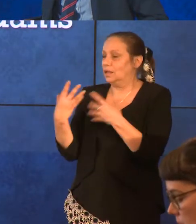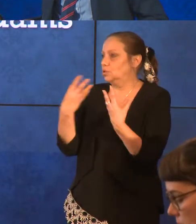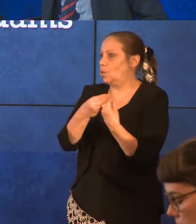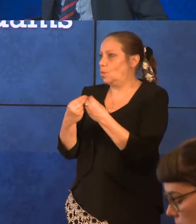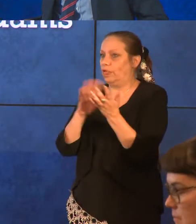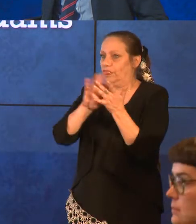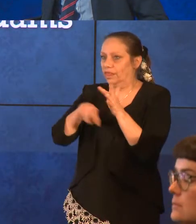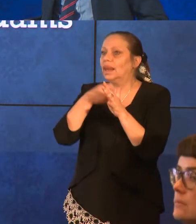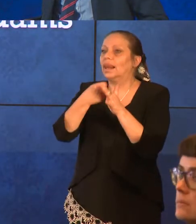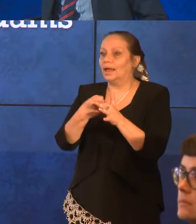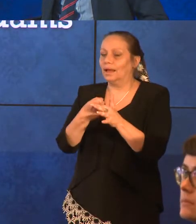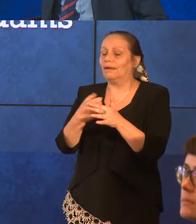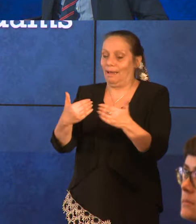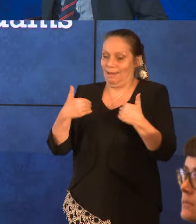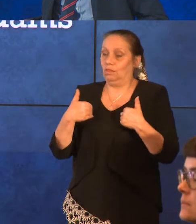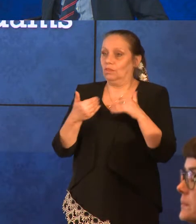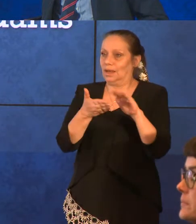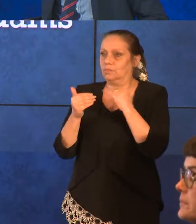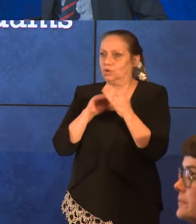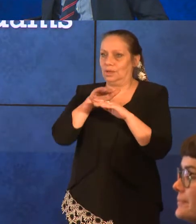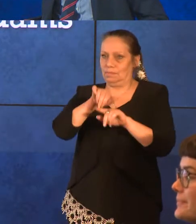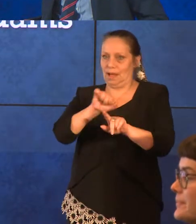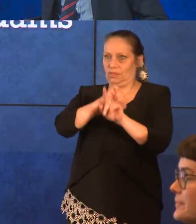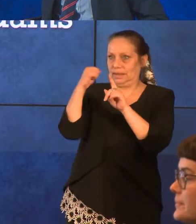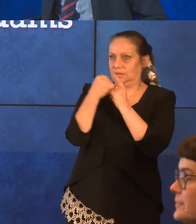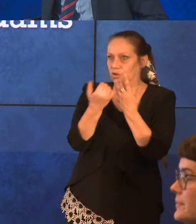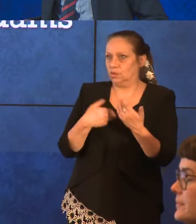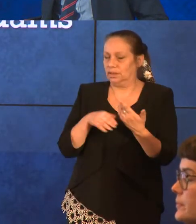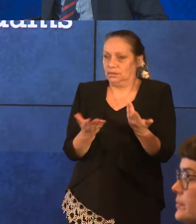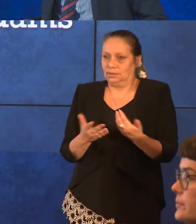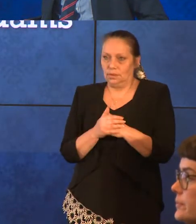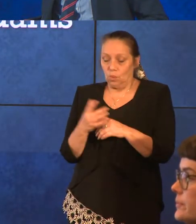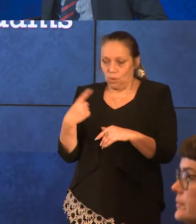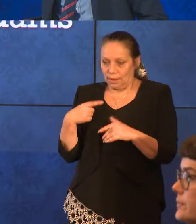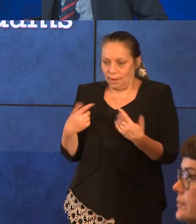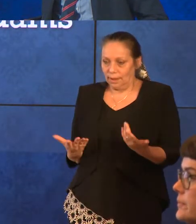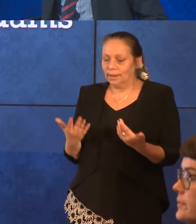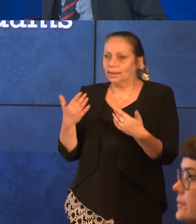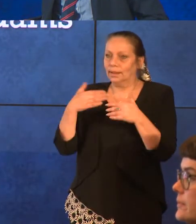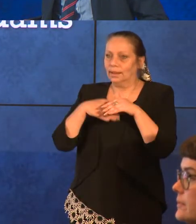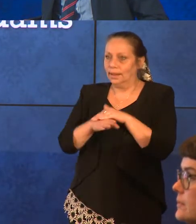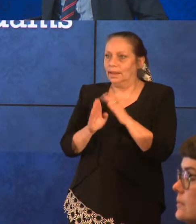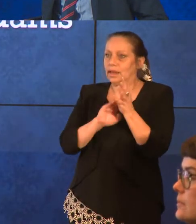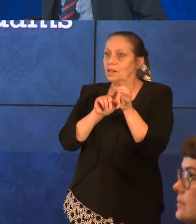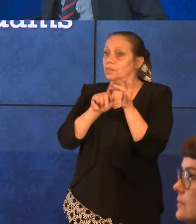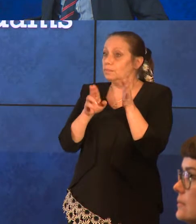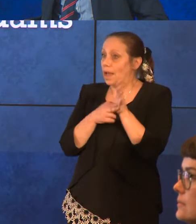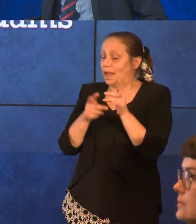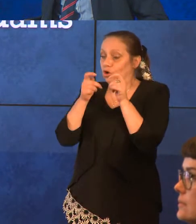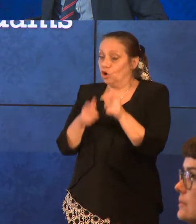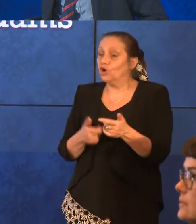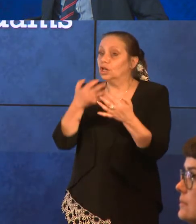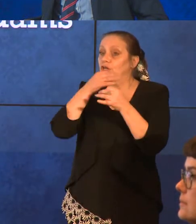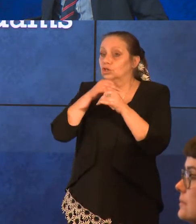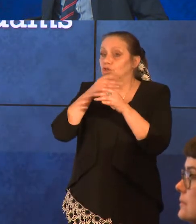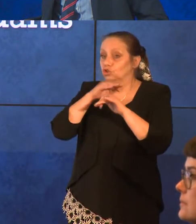Link Health and Community about that situation, those circumstances, because in the main, the early childhood